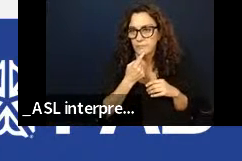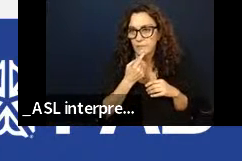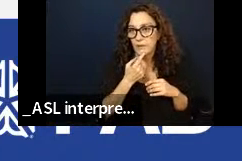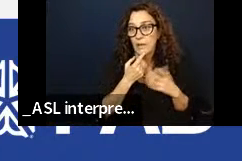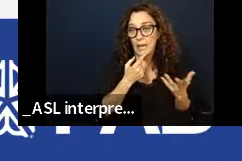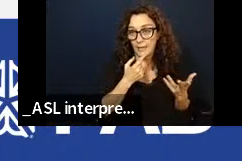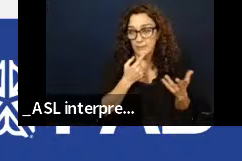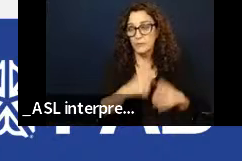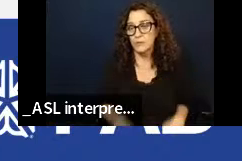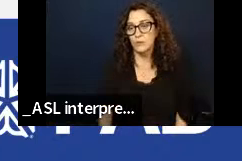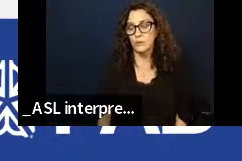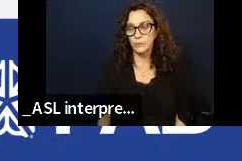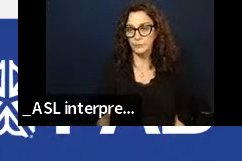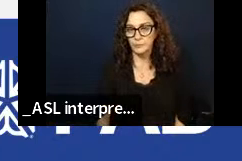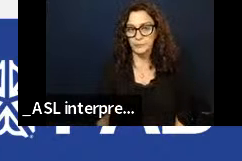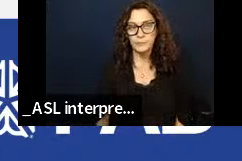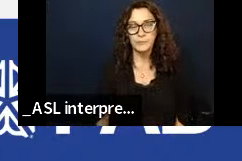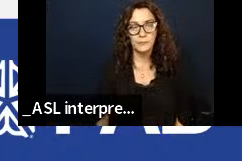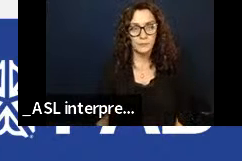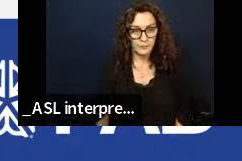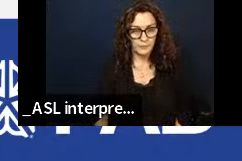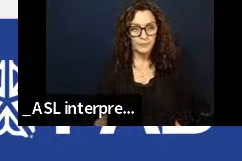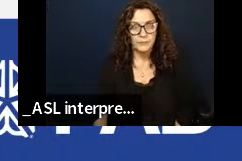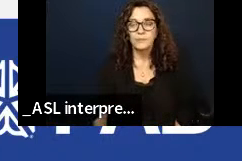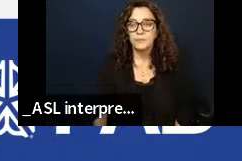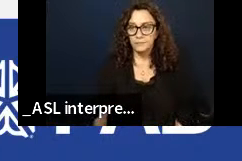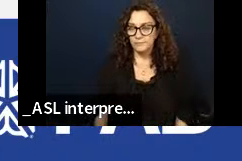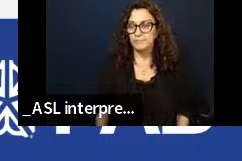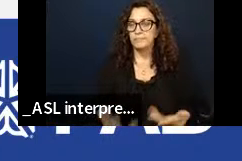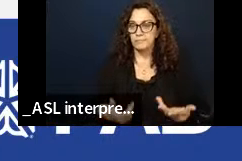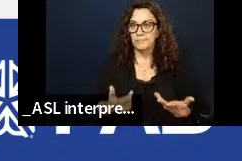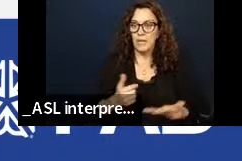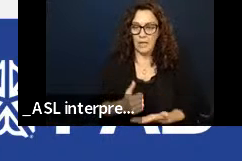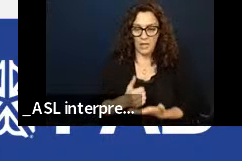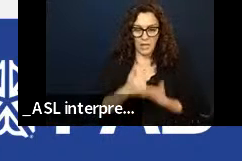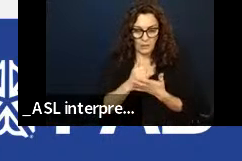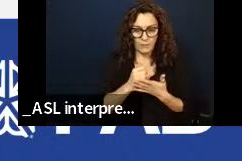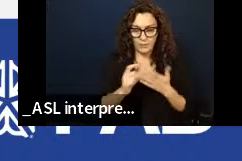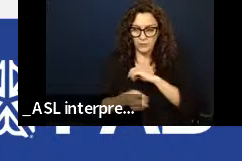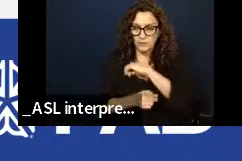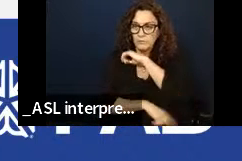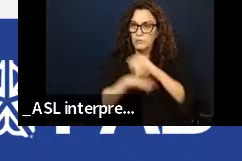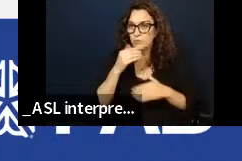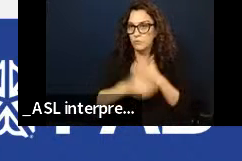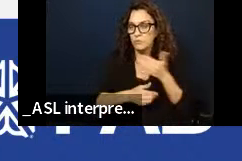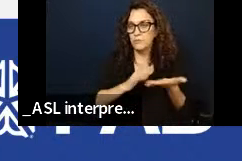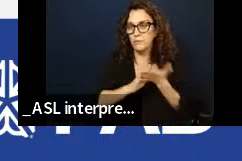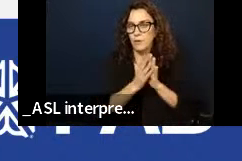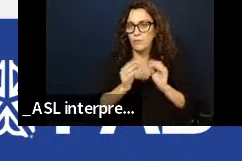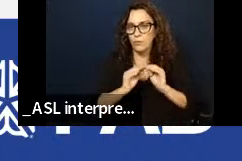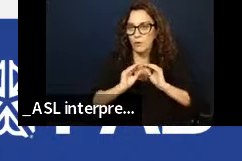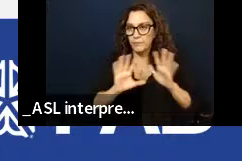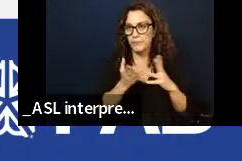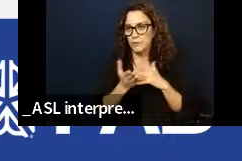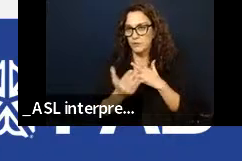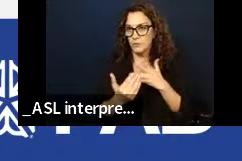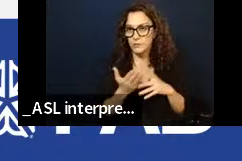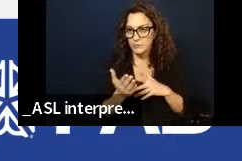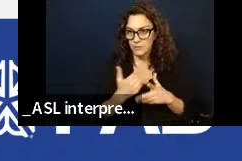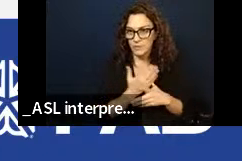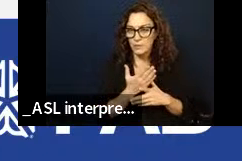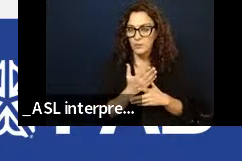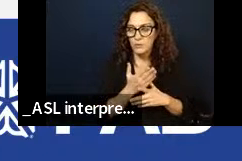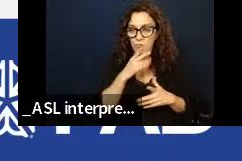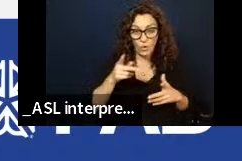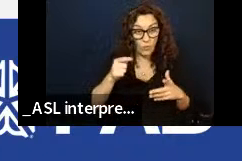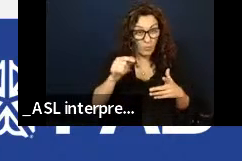about. Further, it creates a transparent disciplinary system in which any member of the public would be